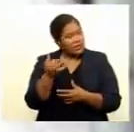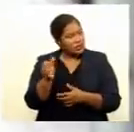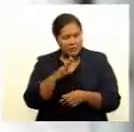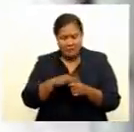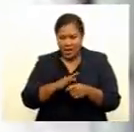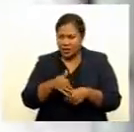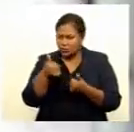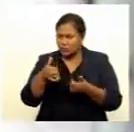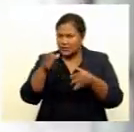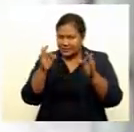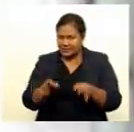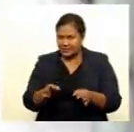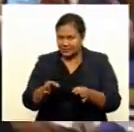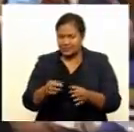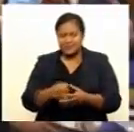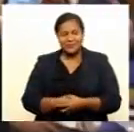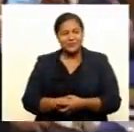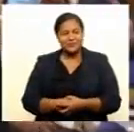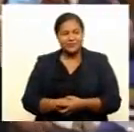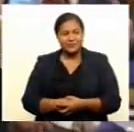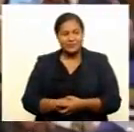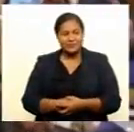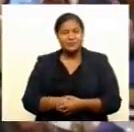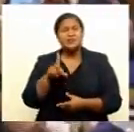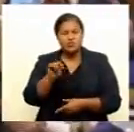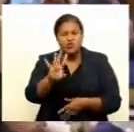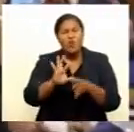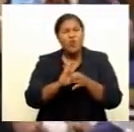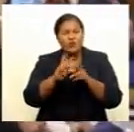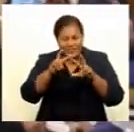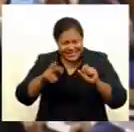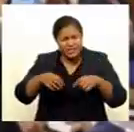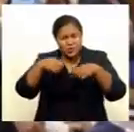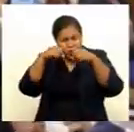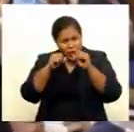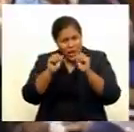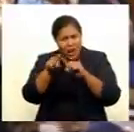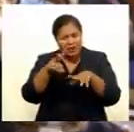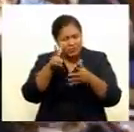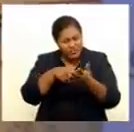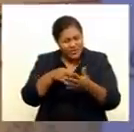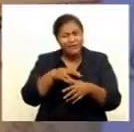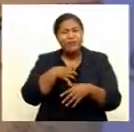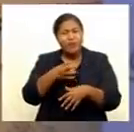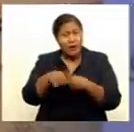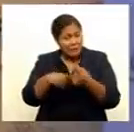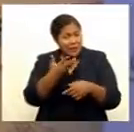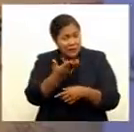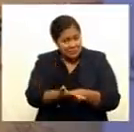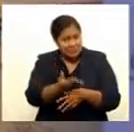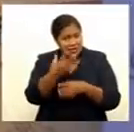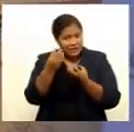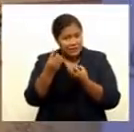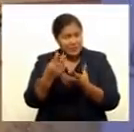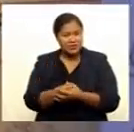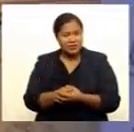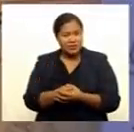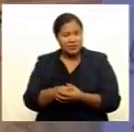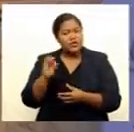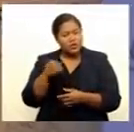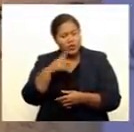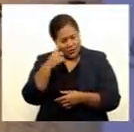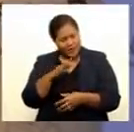be made by individuals. Do your own research, Google it, read more about it, and make a